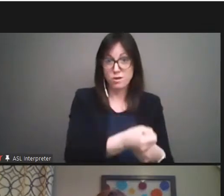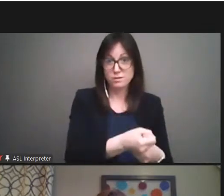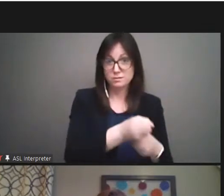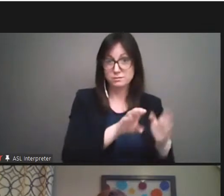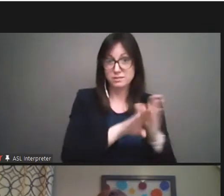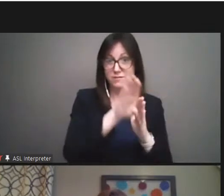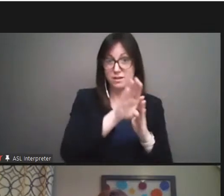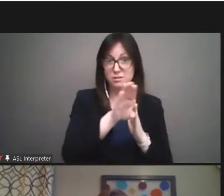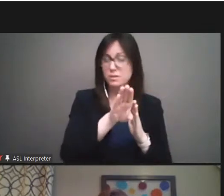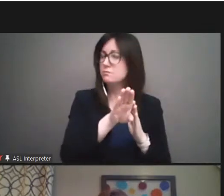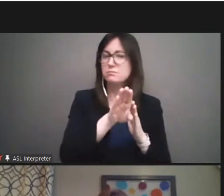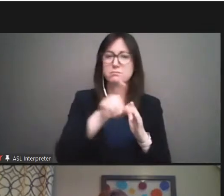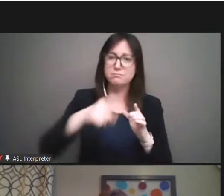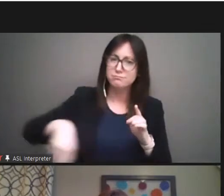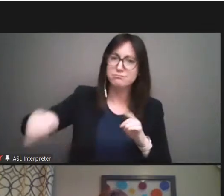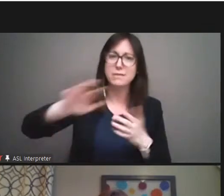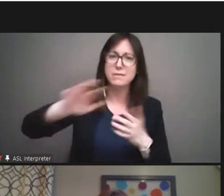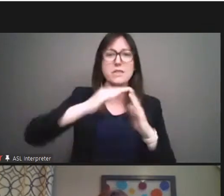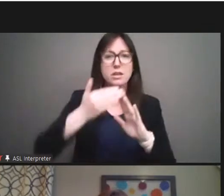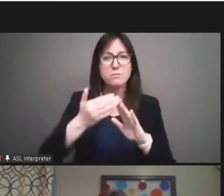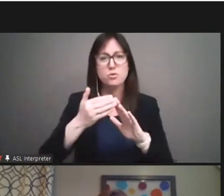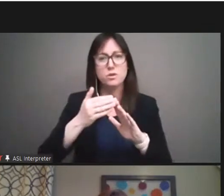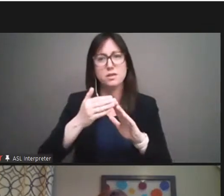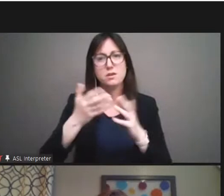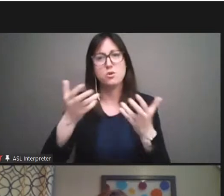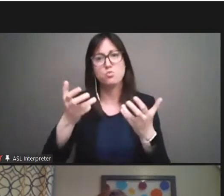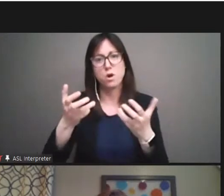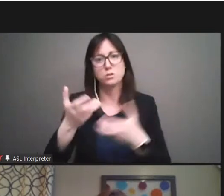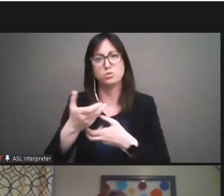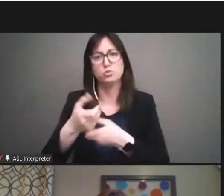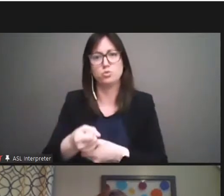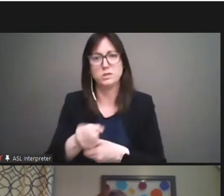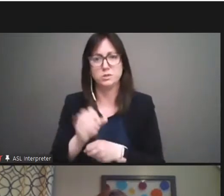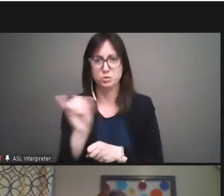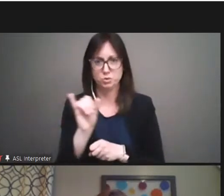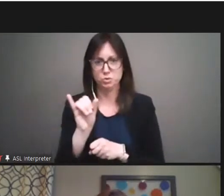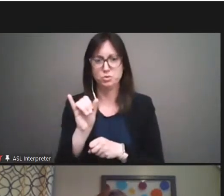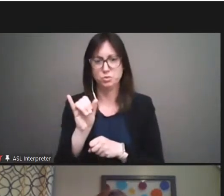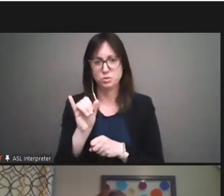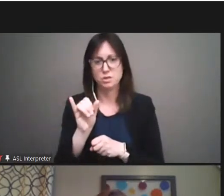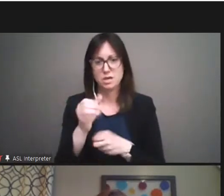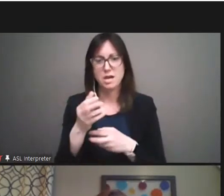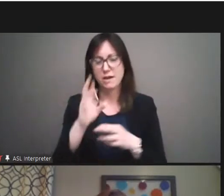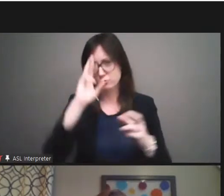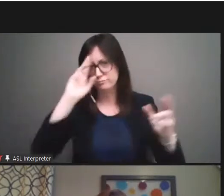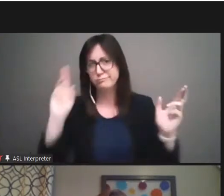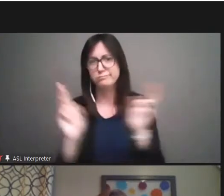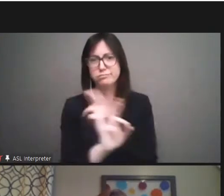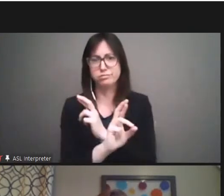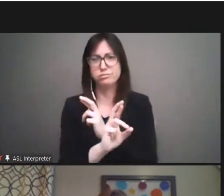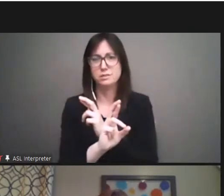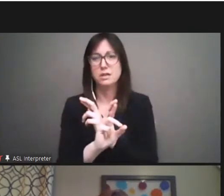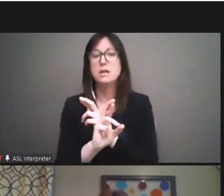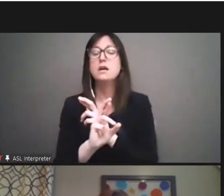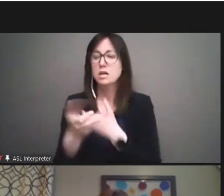to have a community around you as well that you equally can trust to help guide you, right?